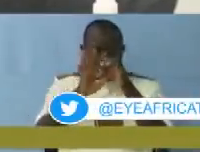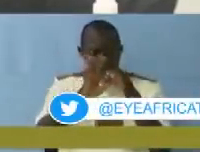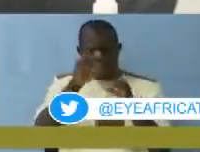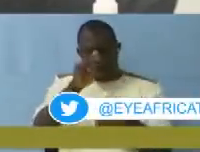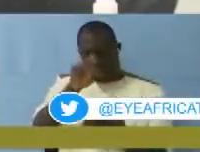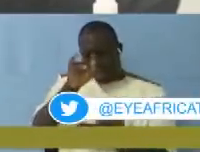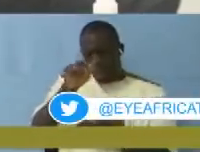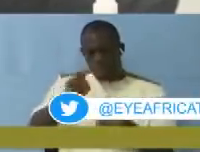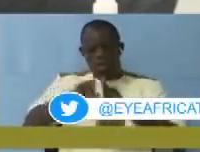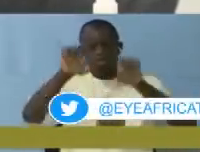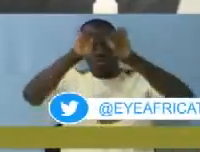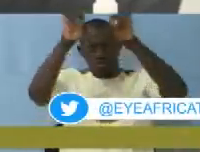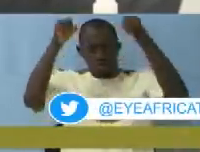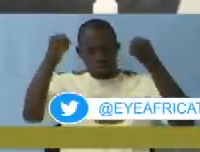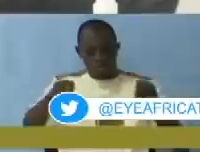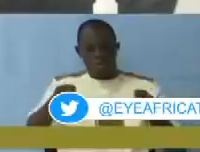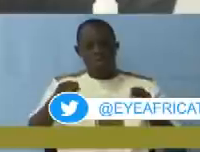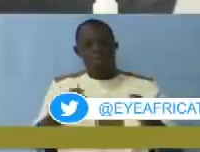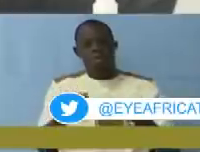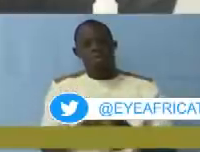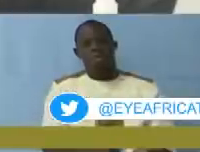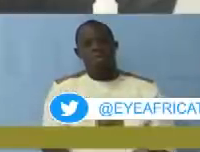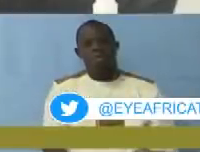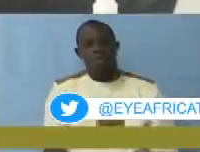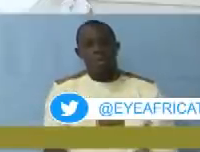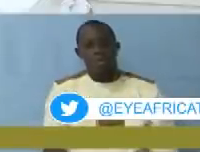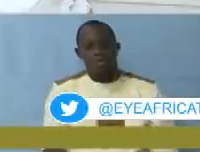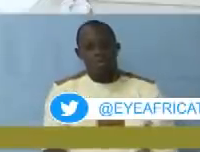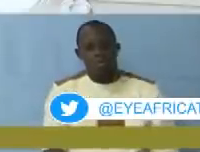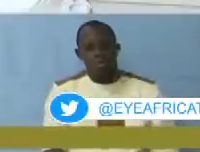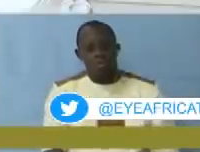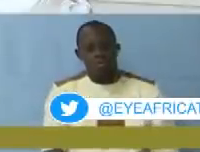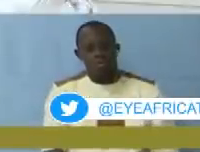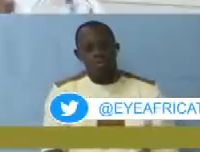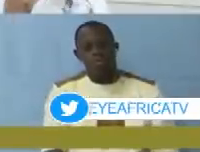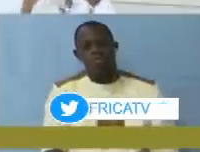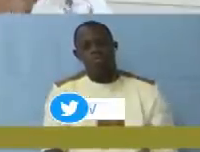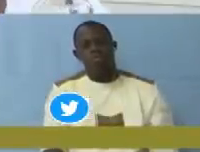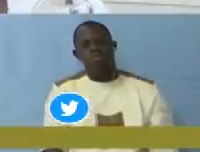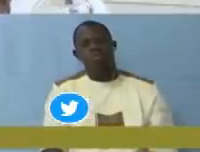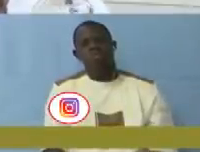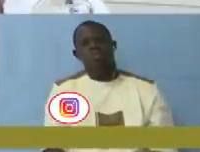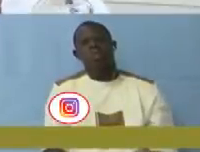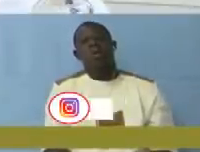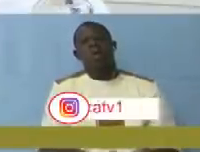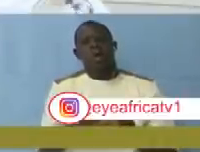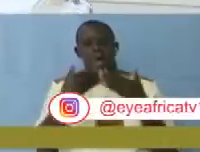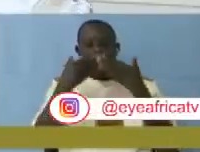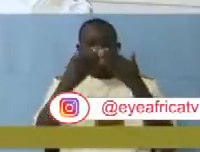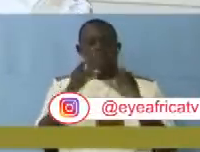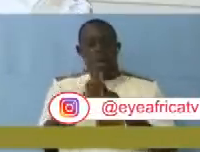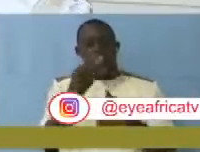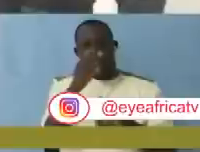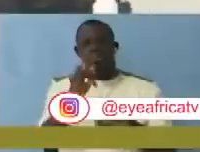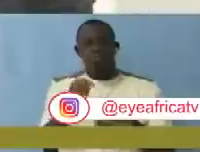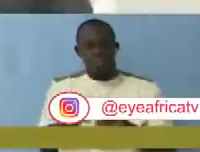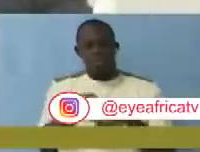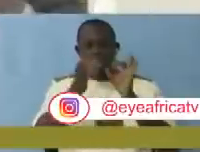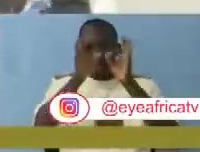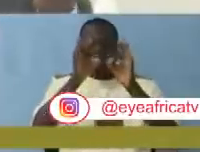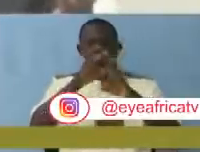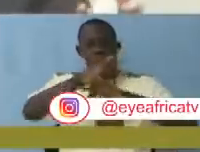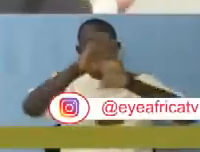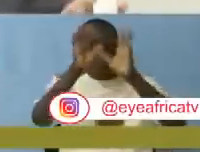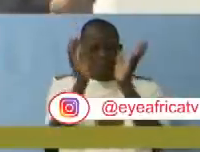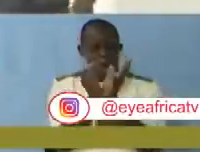I told you. That's So what if you I can said. give you a full organigram, I said I'm going to find it difficult. If you, Because you don't know it. yeah, I'm going to find it difficult. So that